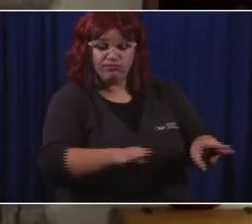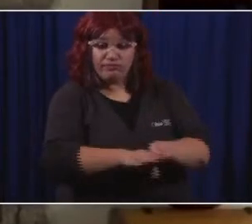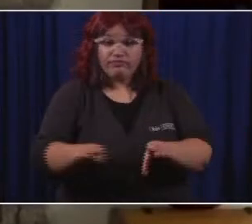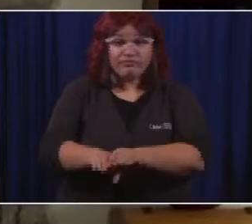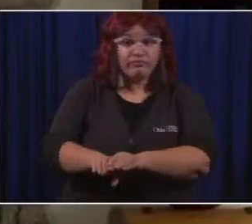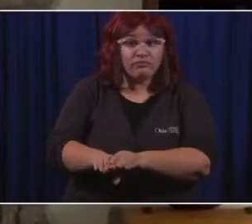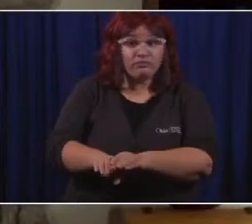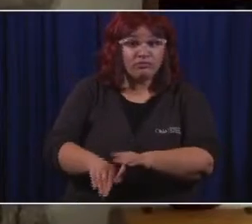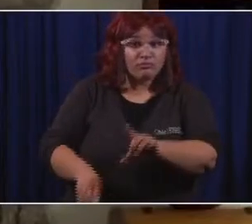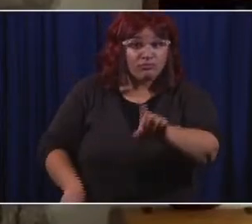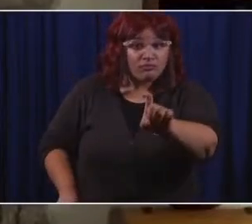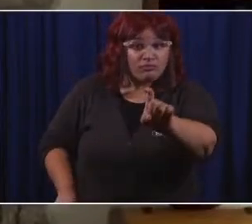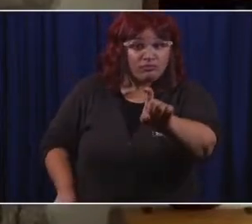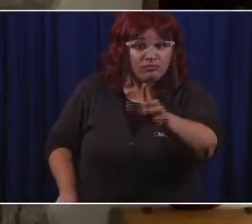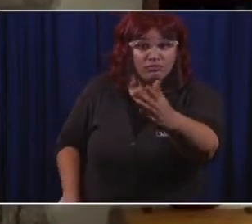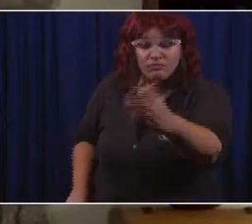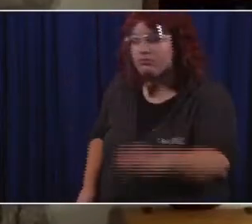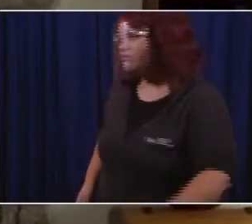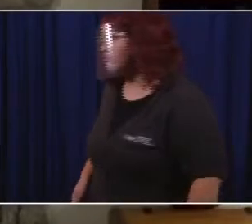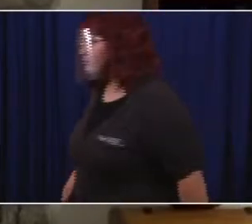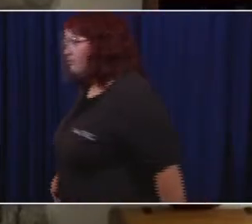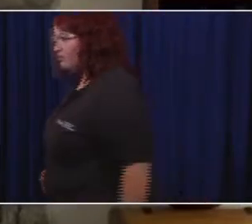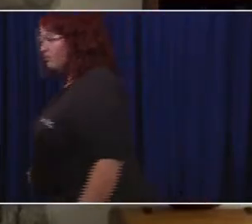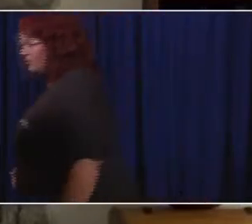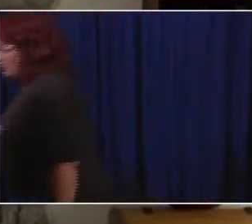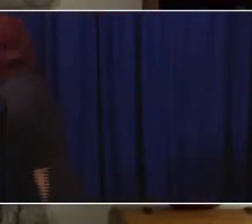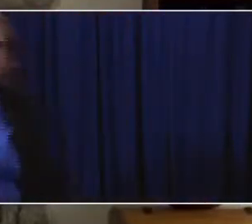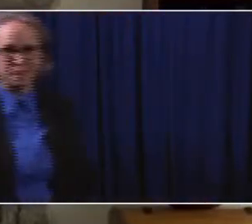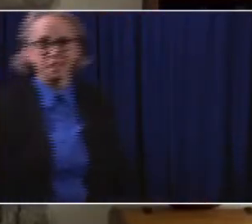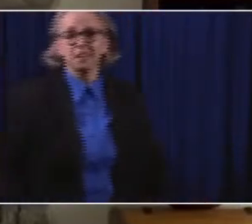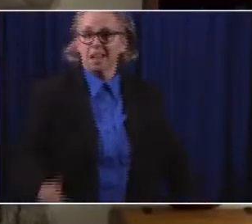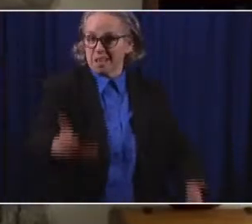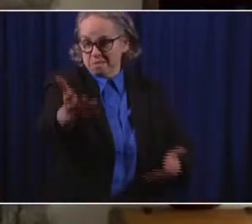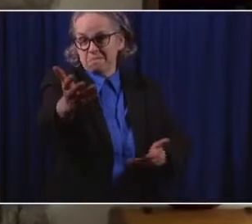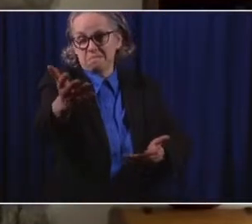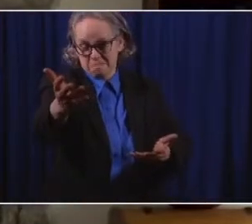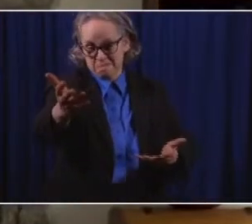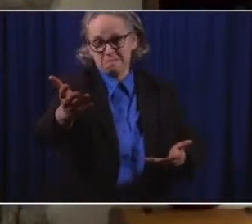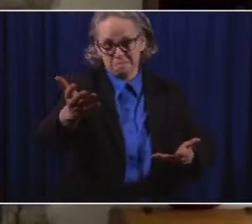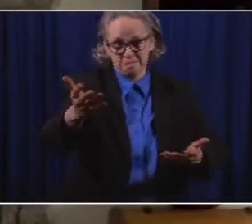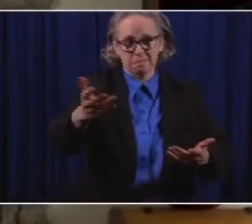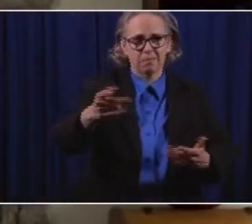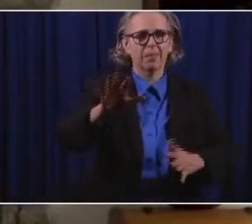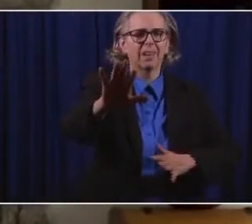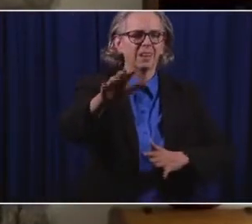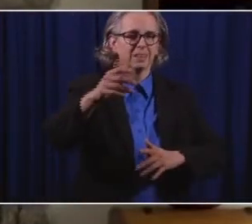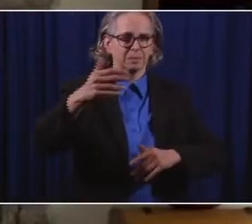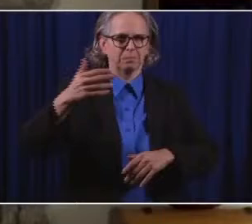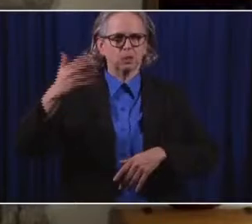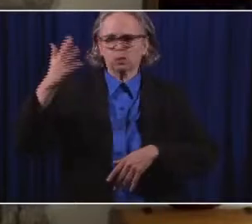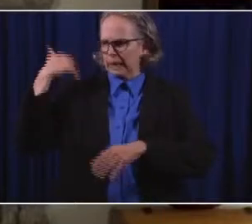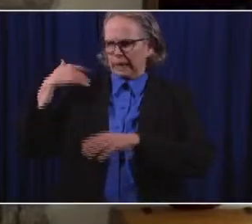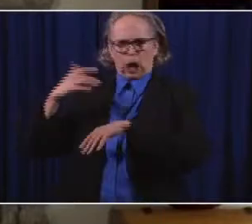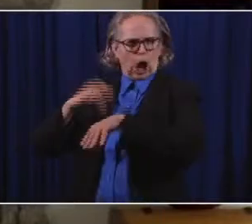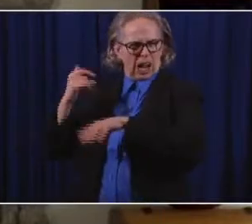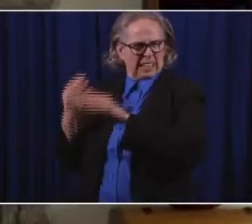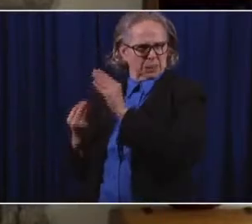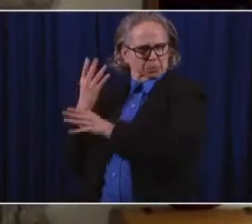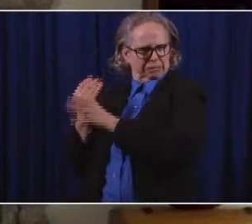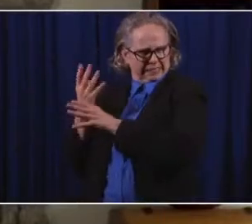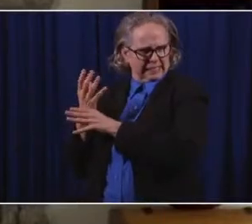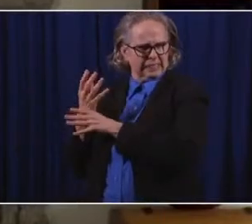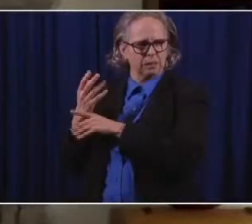me talk about that for a moment. We made the decision early on to treat the state